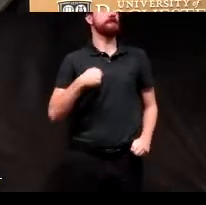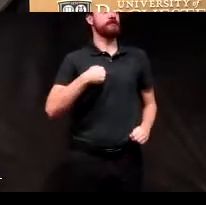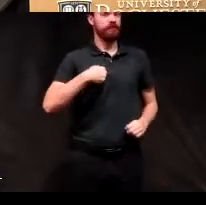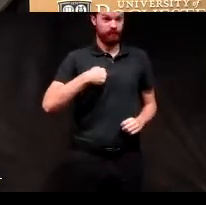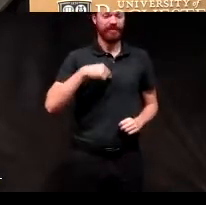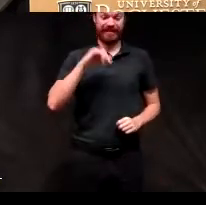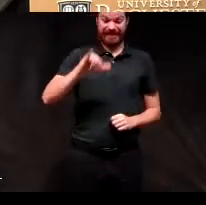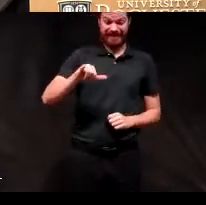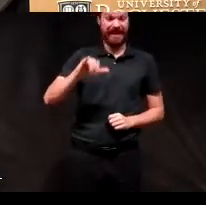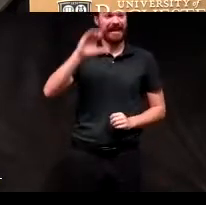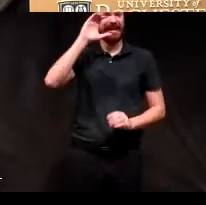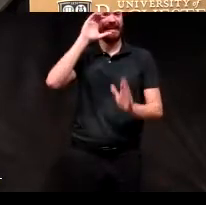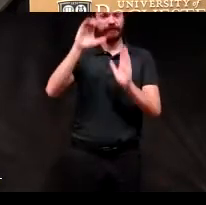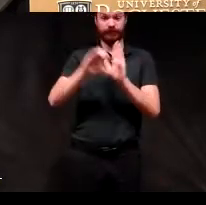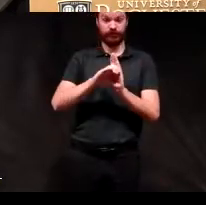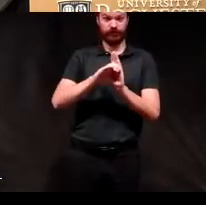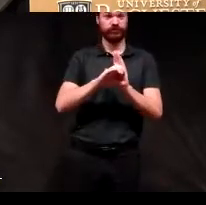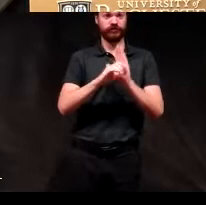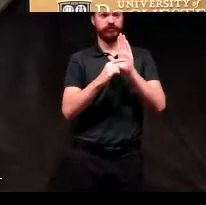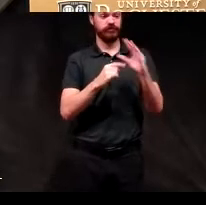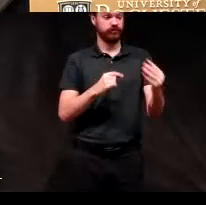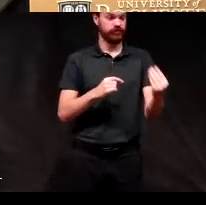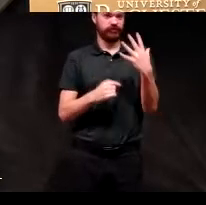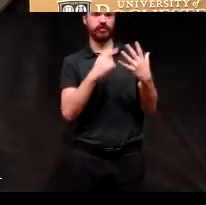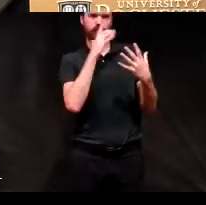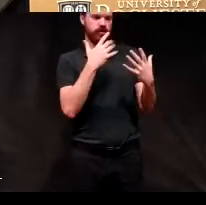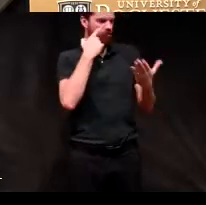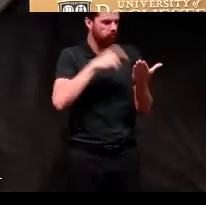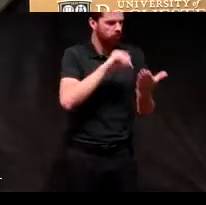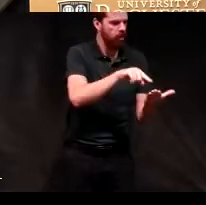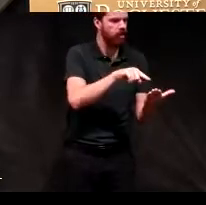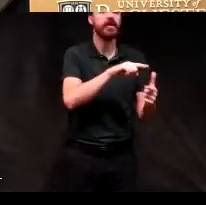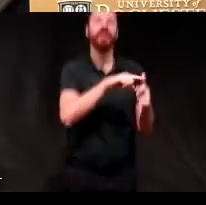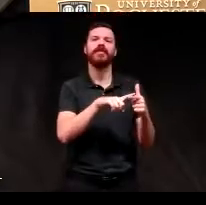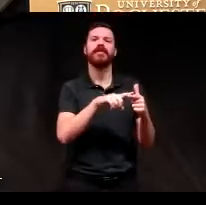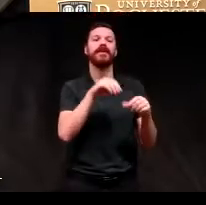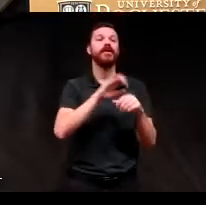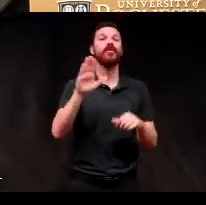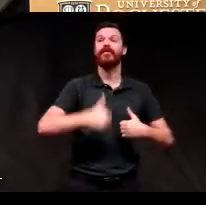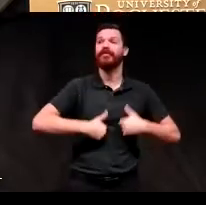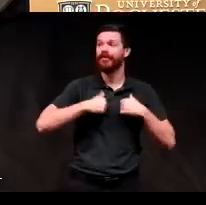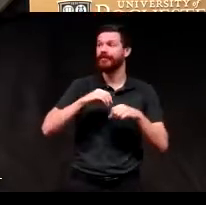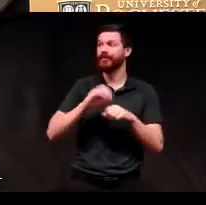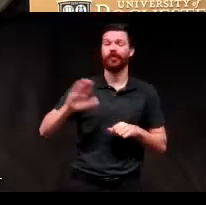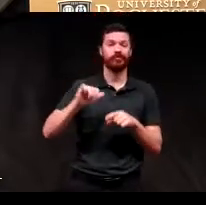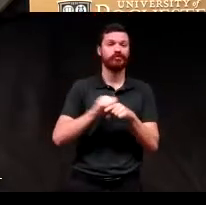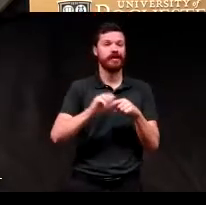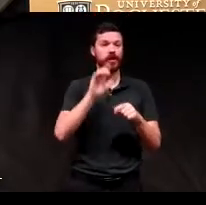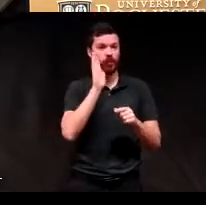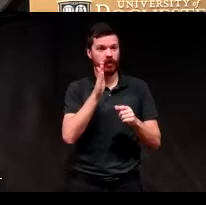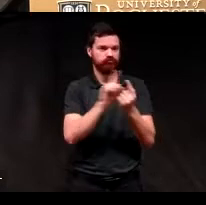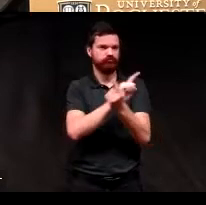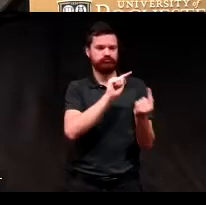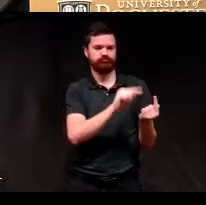that image that the child projects. And you'll encounter these individuals in your lives and in your practice. So I'll take